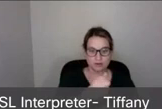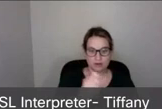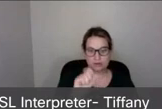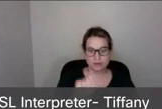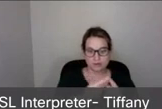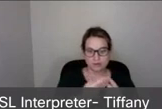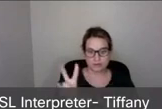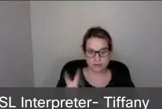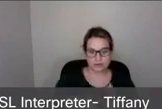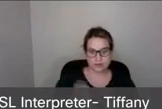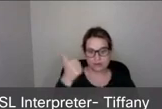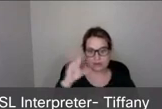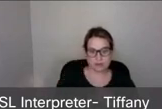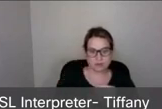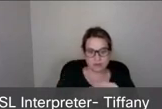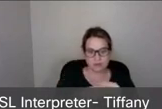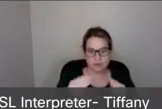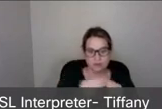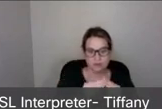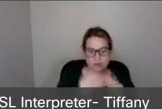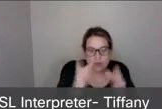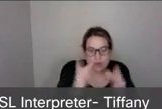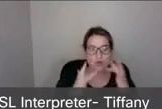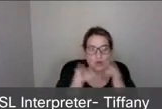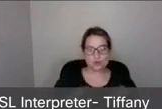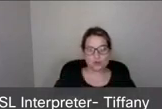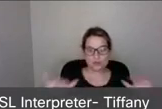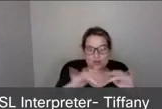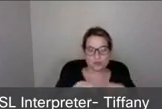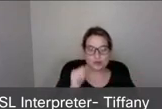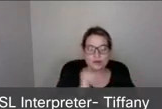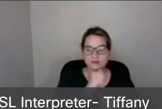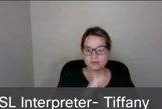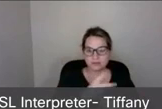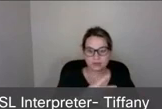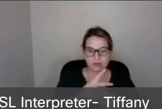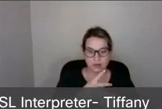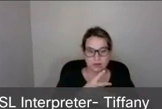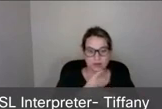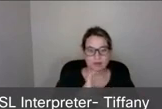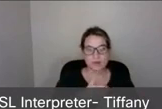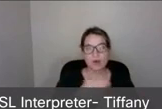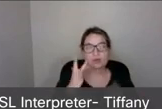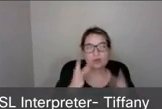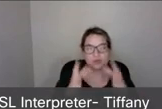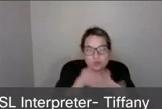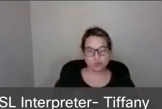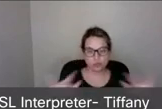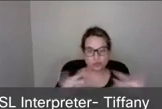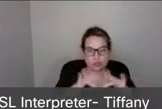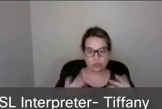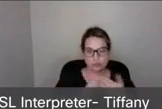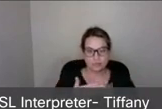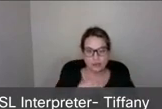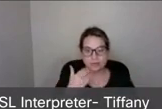removed and add in more of rural Arizona so that we can maintain our rural communities. Thank you very much.